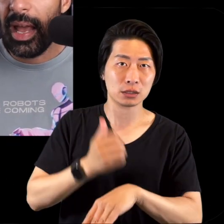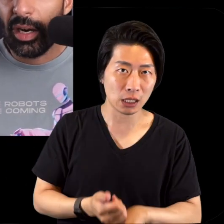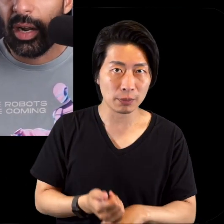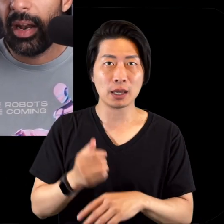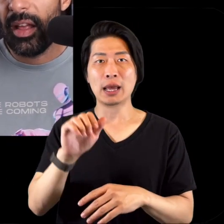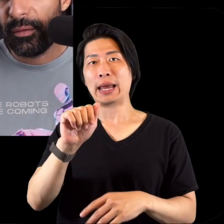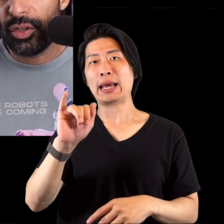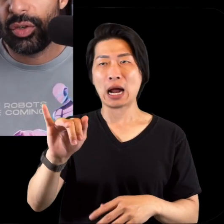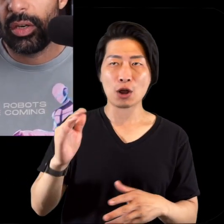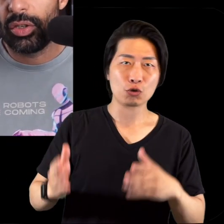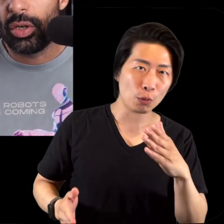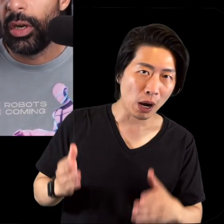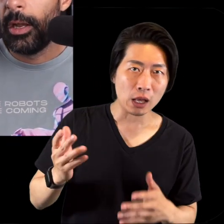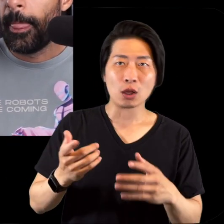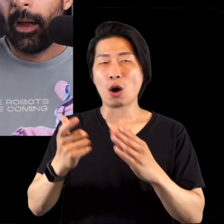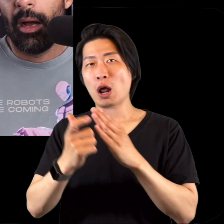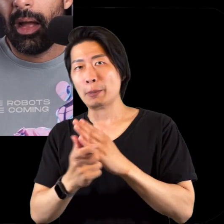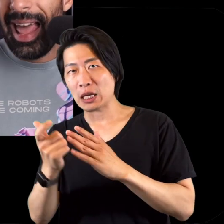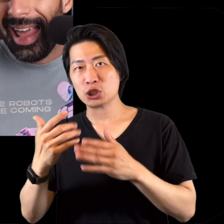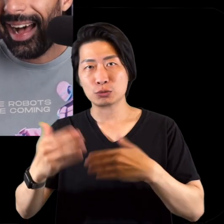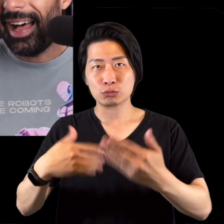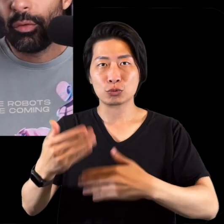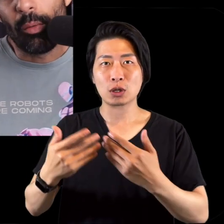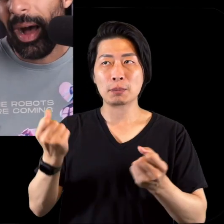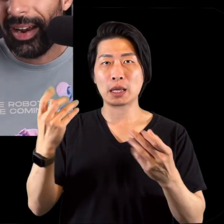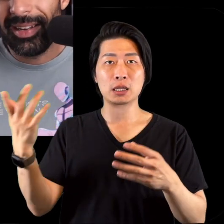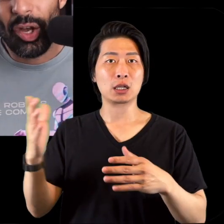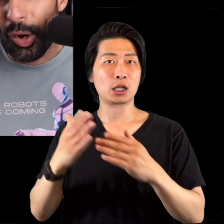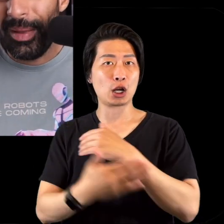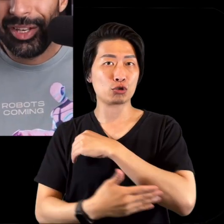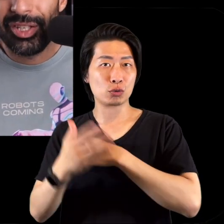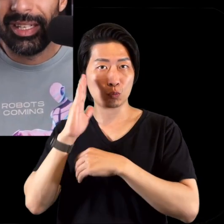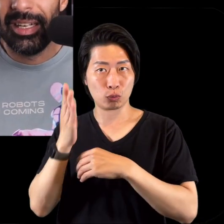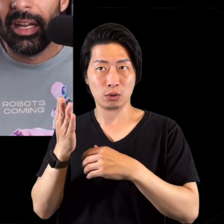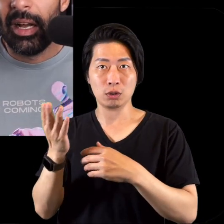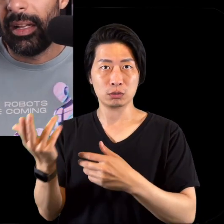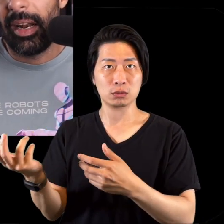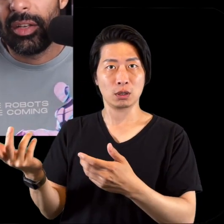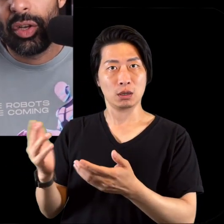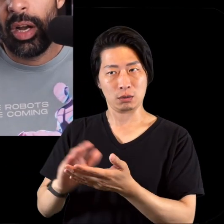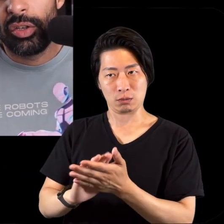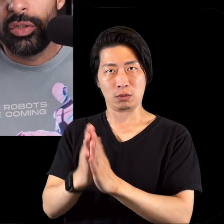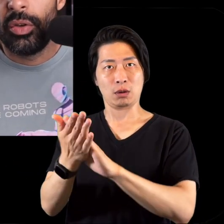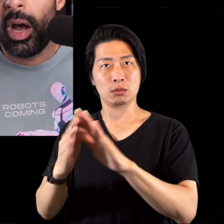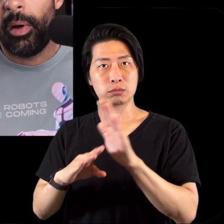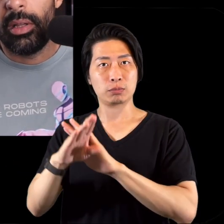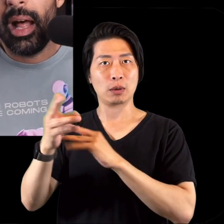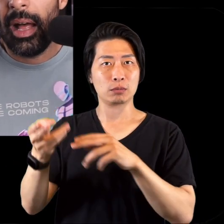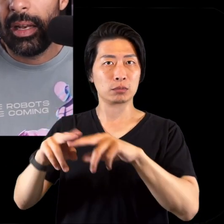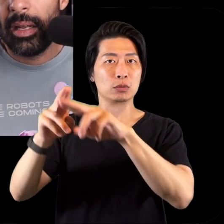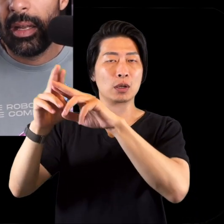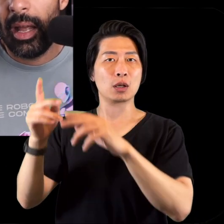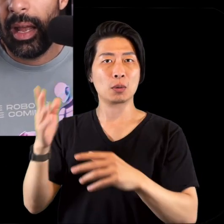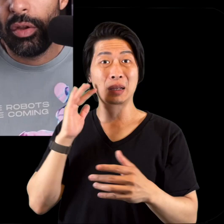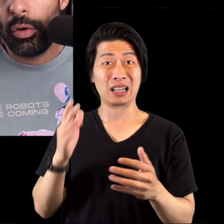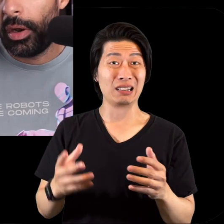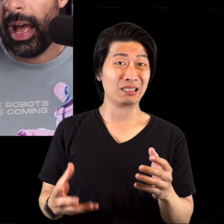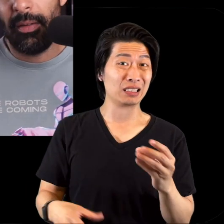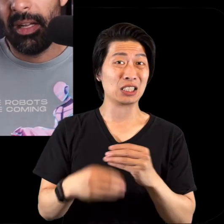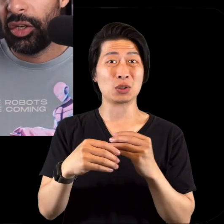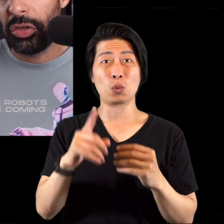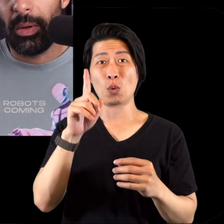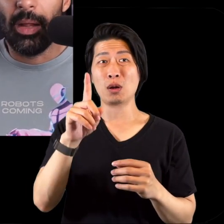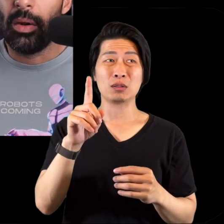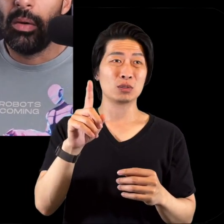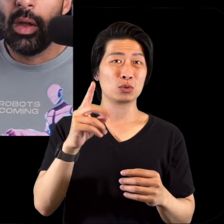technology, the internet, infrastructure, AI, robotics, automation, a lot of these countries could come online and you could